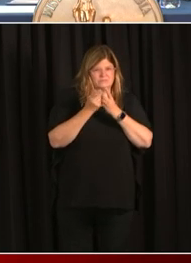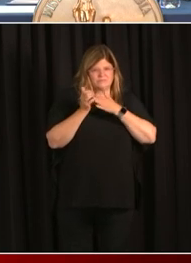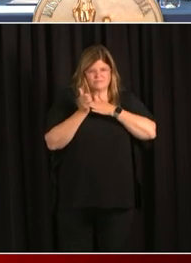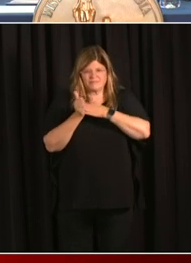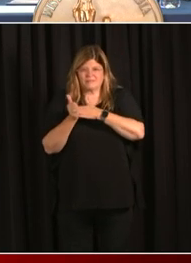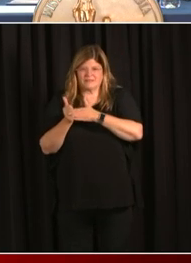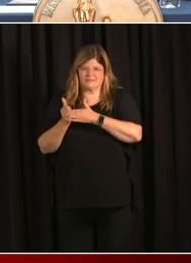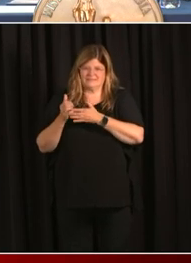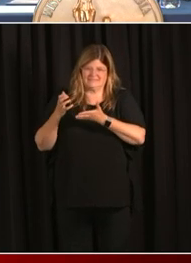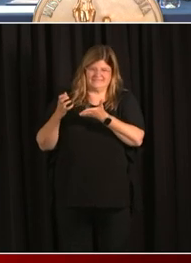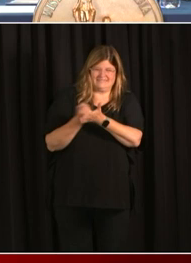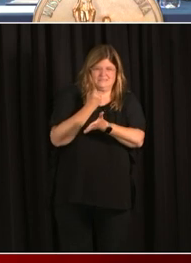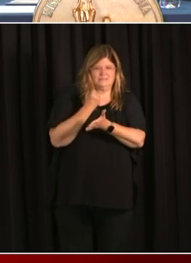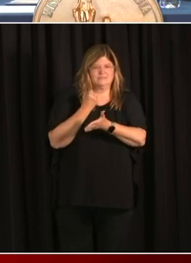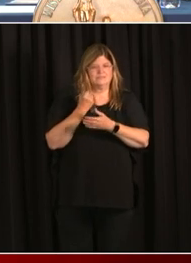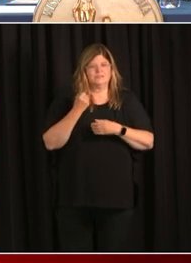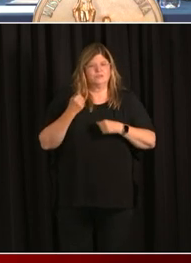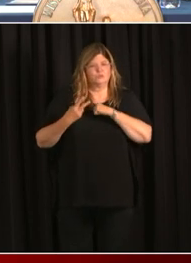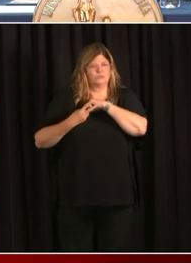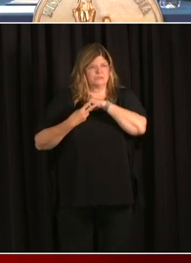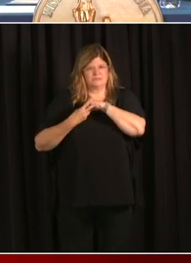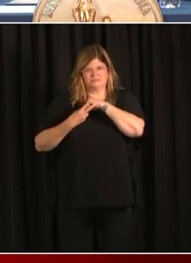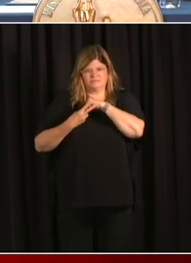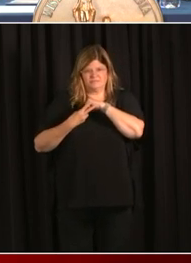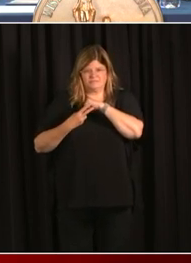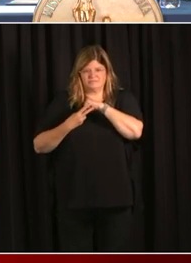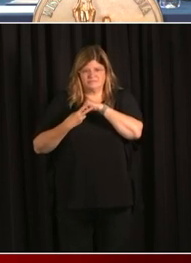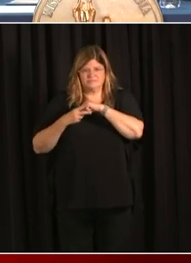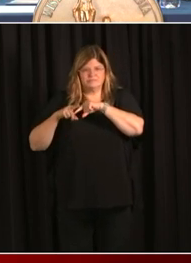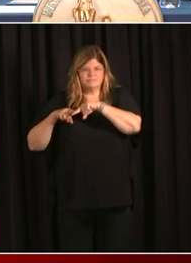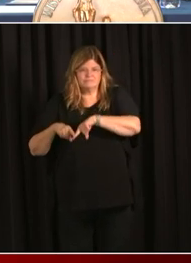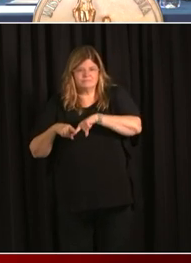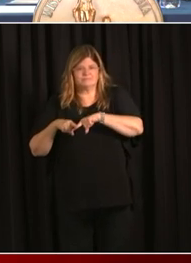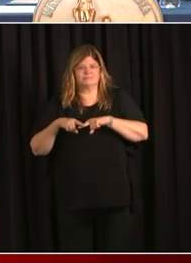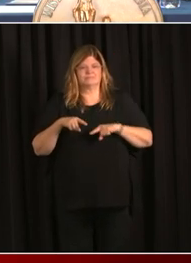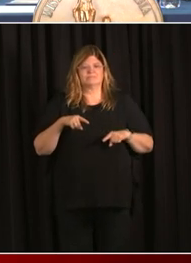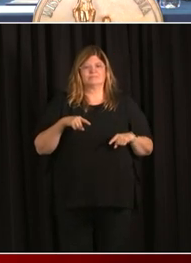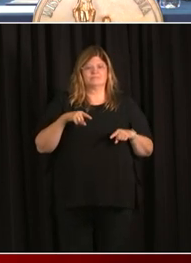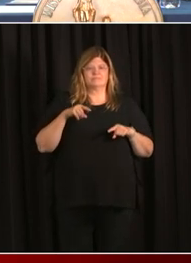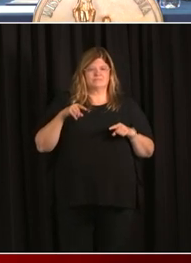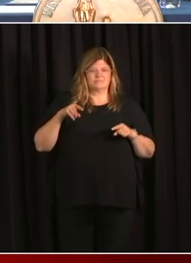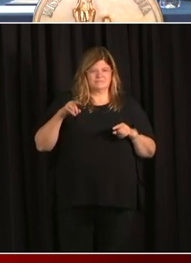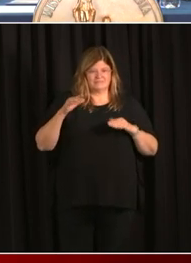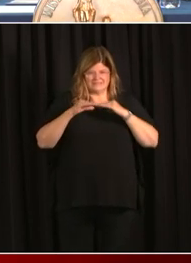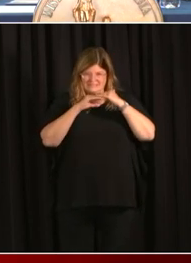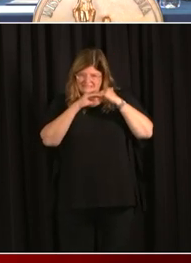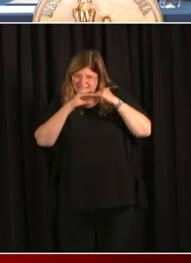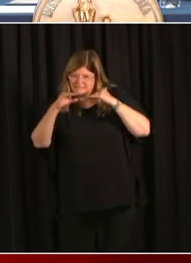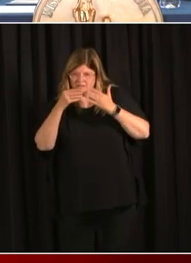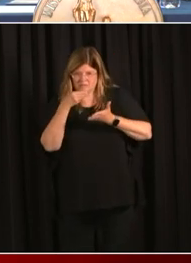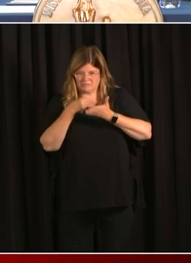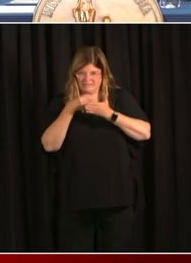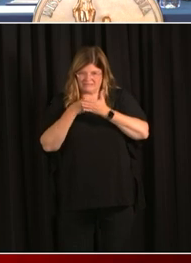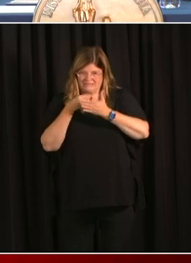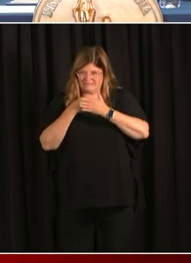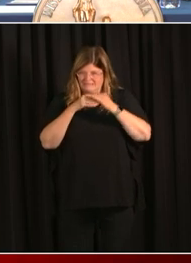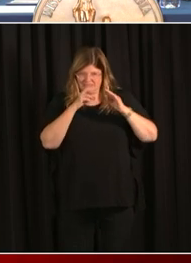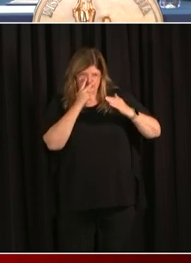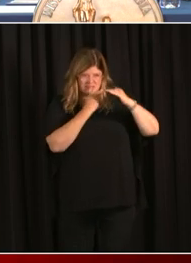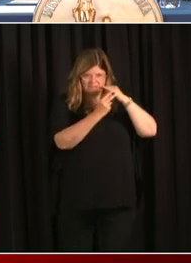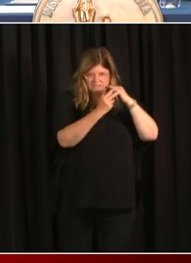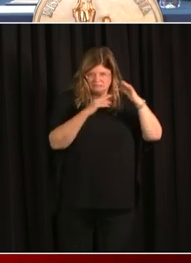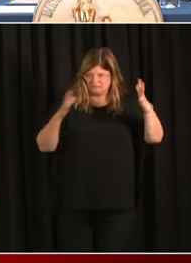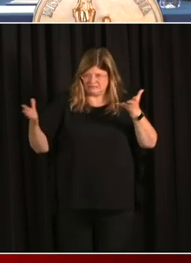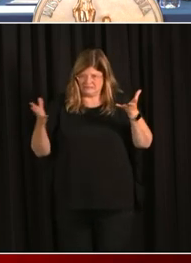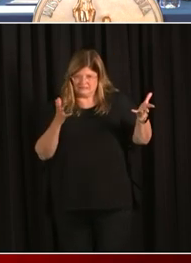tap our reserves and contingency cash to deal with some of these unforeseen costs. We have a